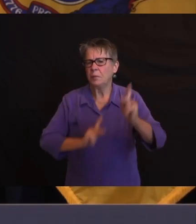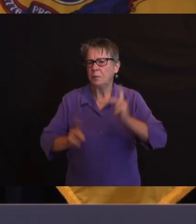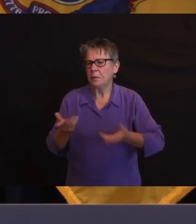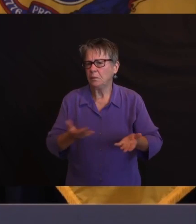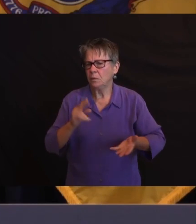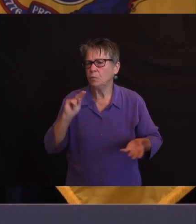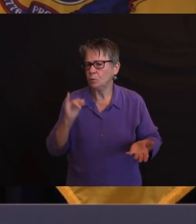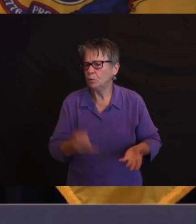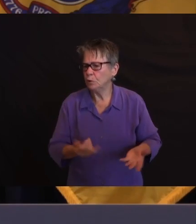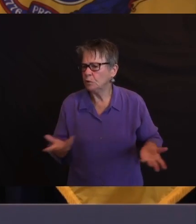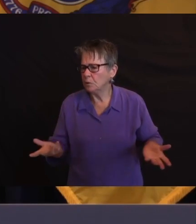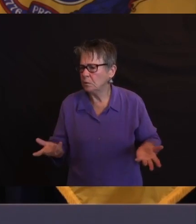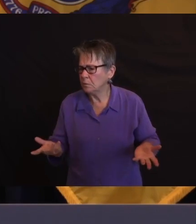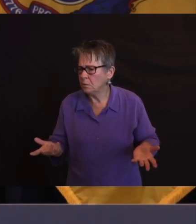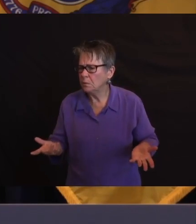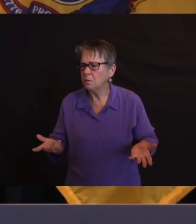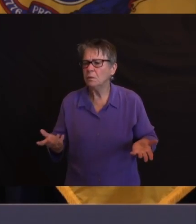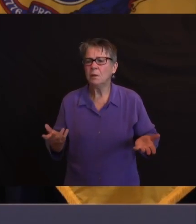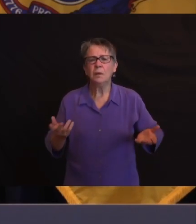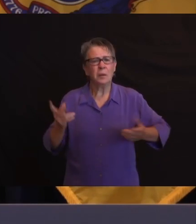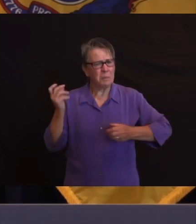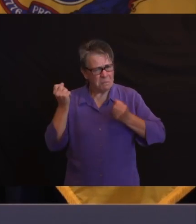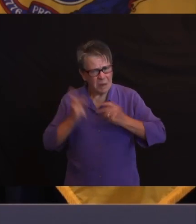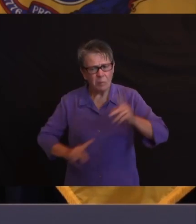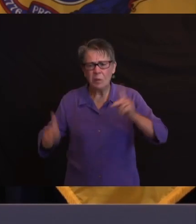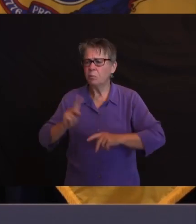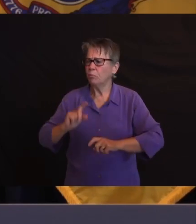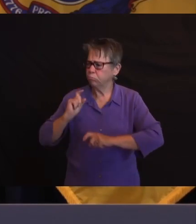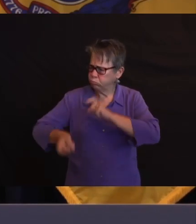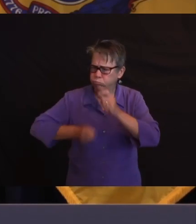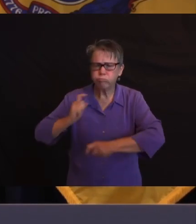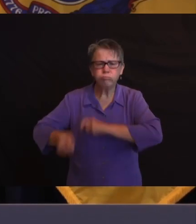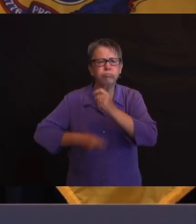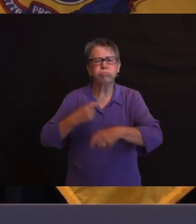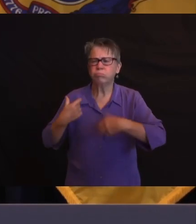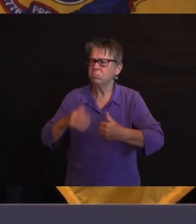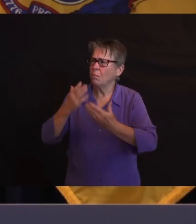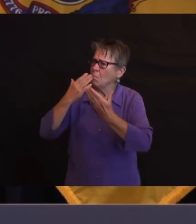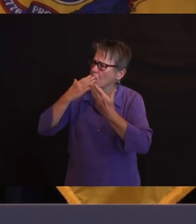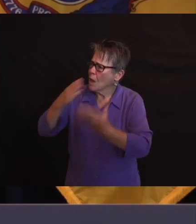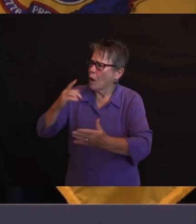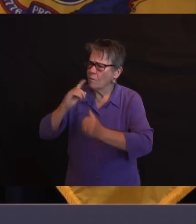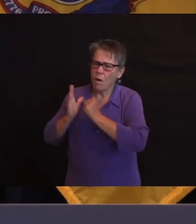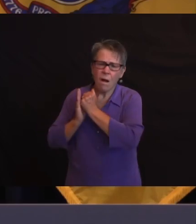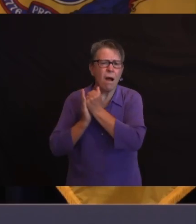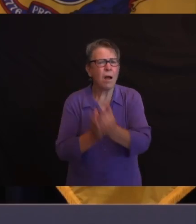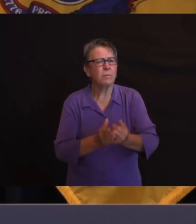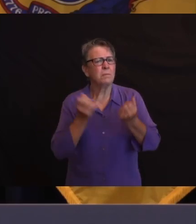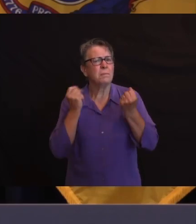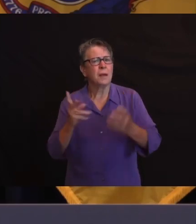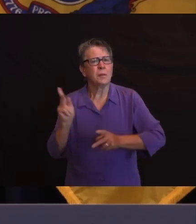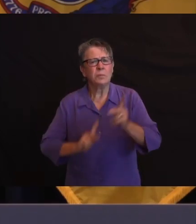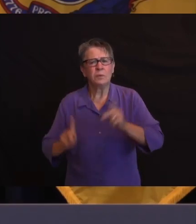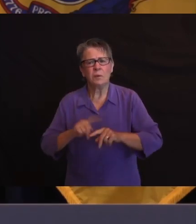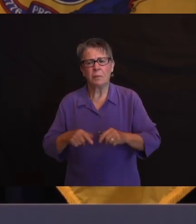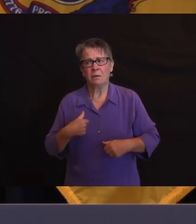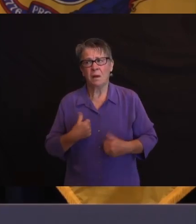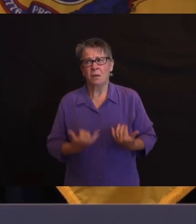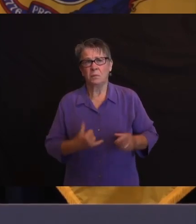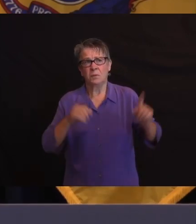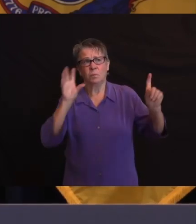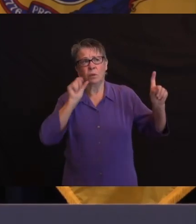acknowledge that, and I thank them for their willingness to help us out. So it strikes a very discordant note with that notion.